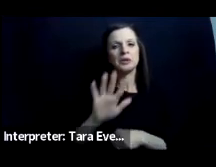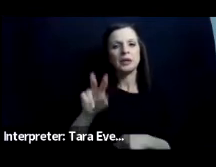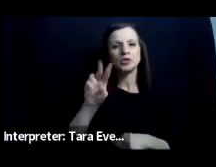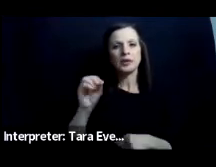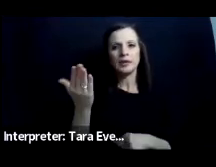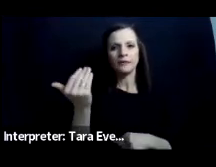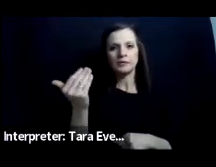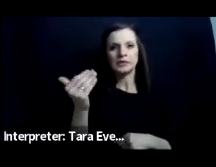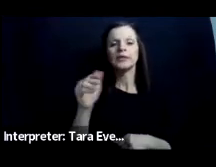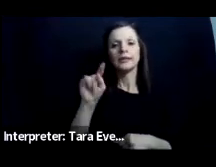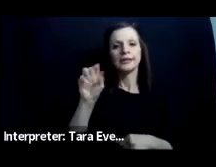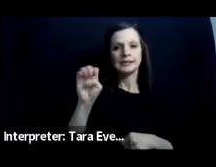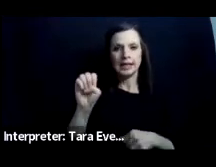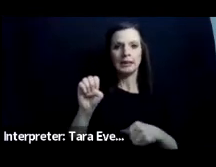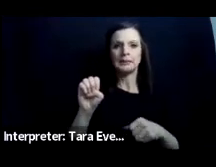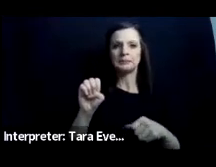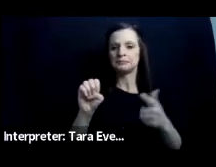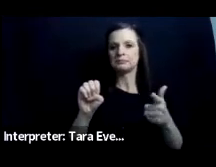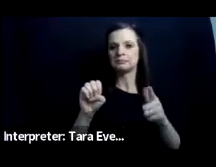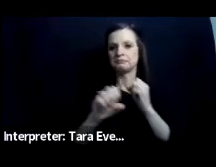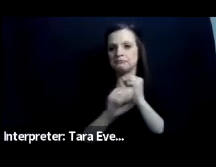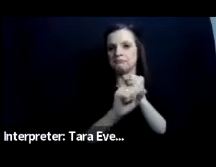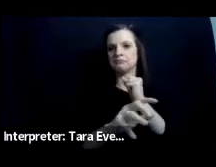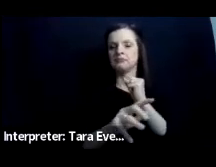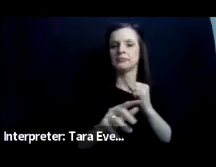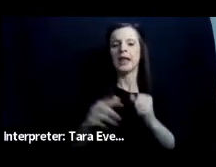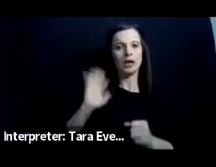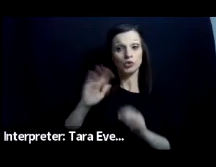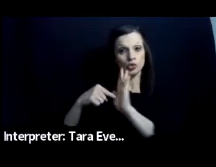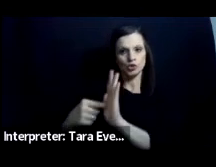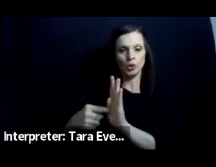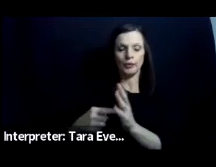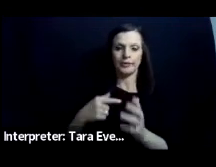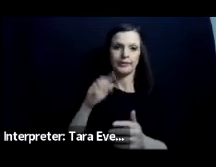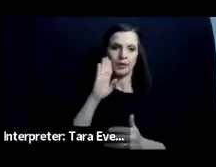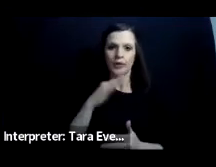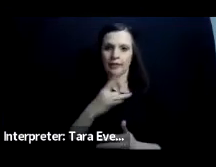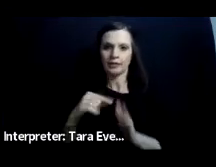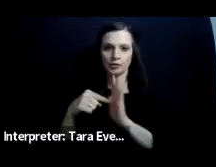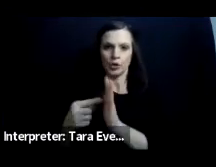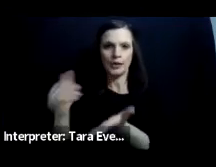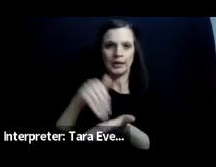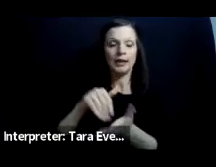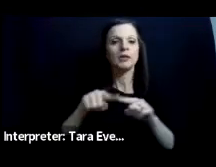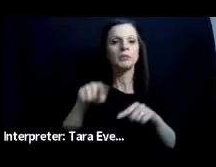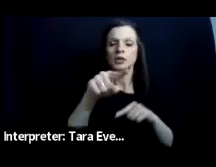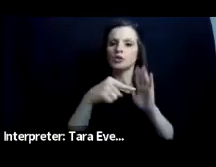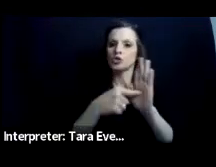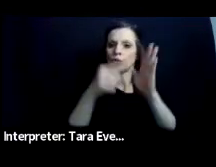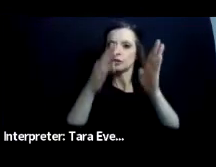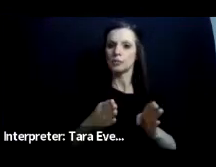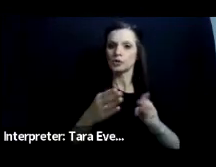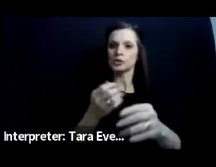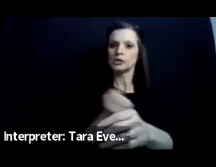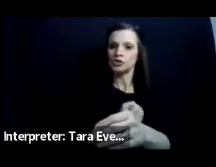used to show it, or I would have shown it, but it shows a person injecting drugs, and that can